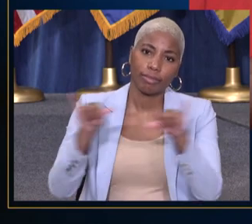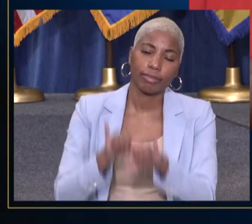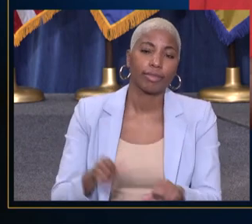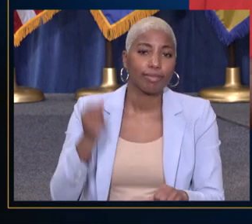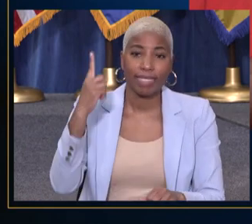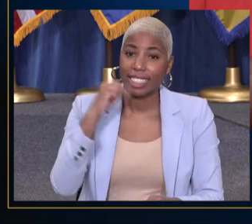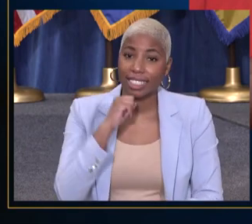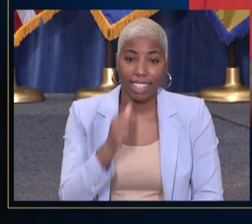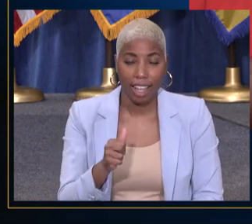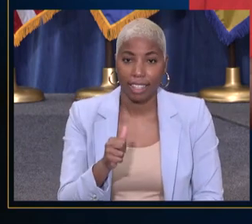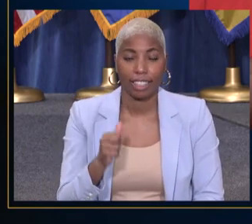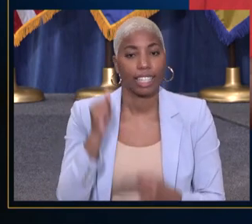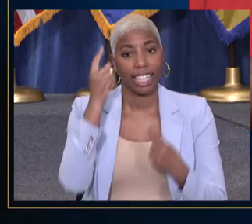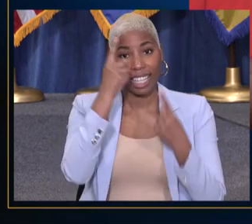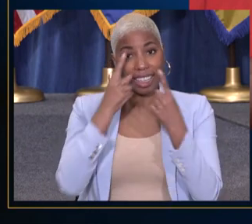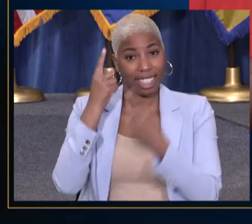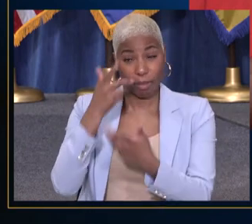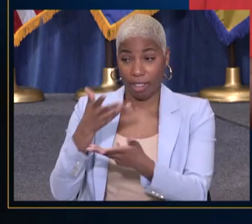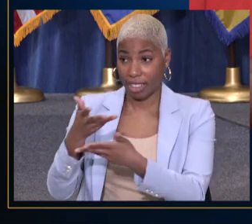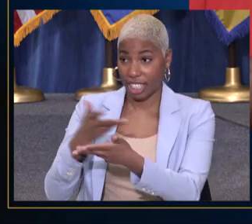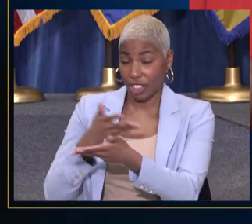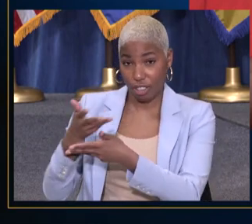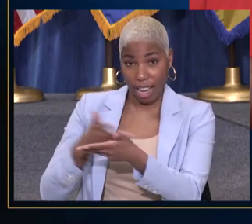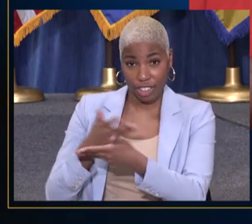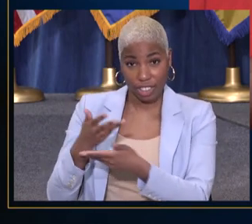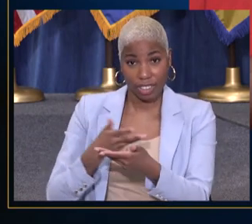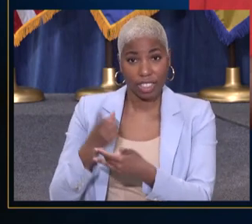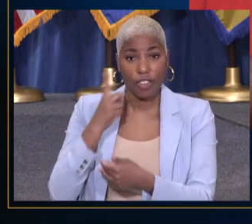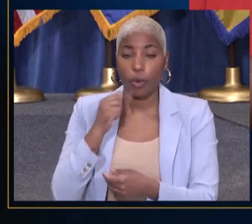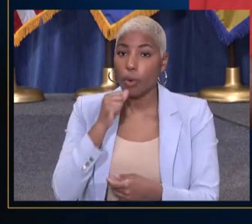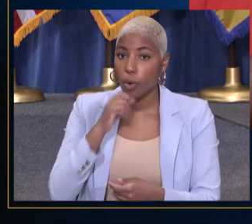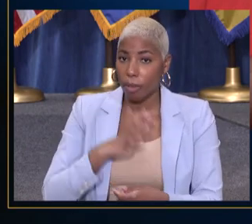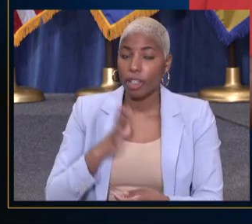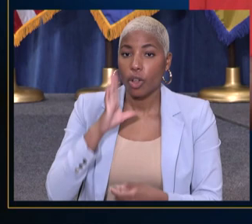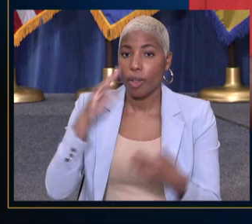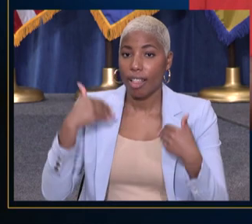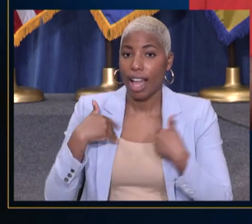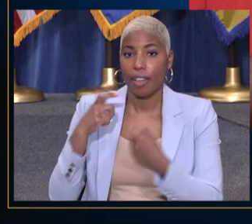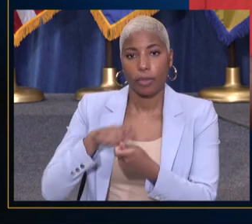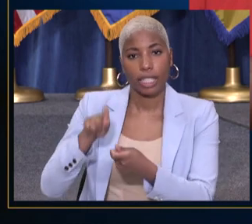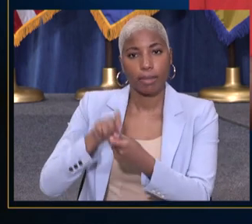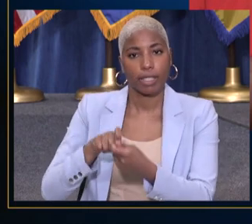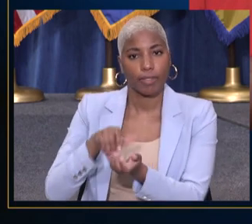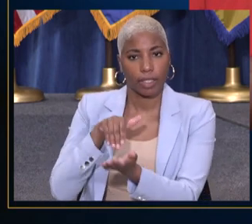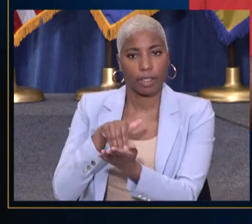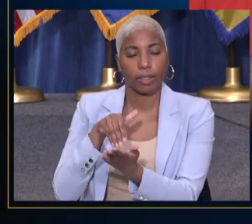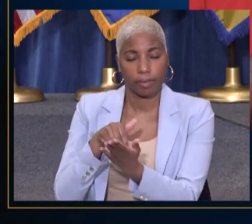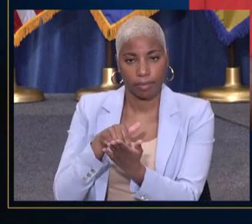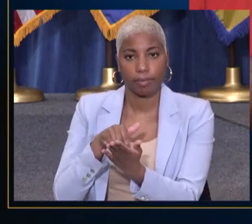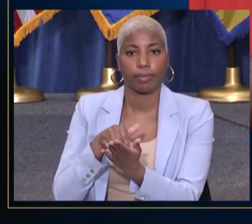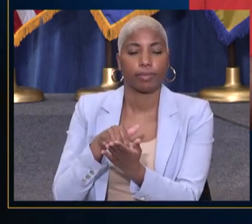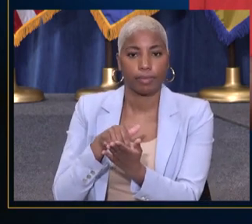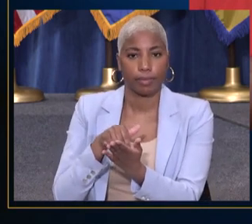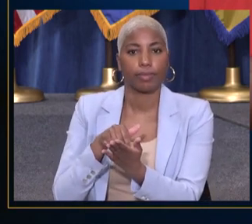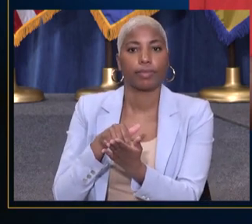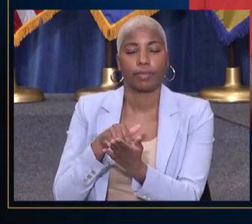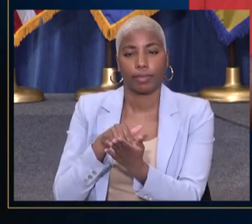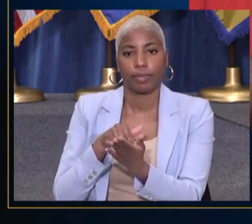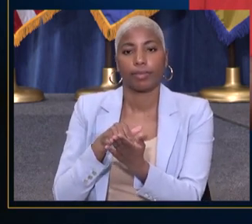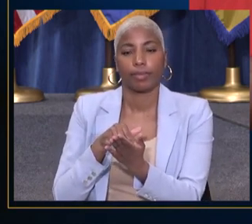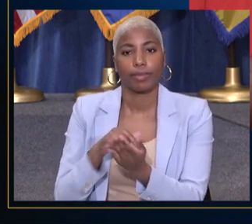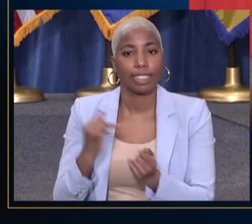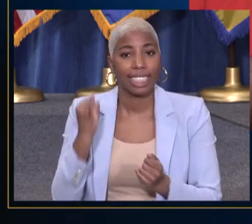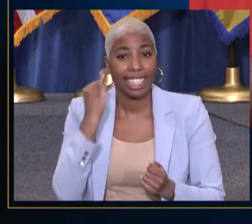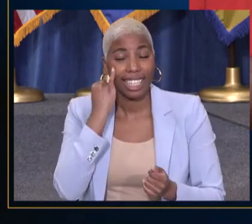that women will have with a particular provider, and how whether they